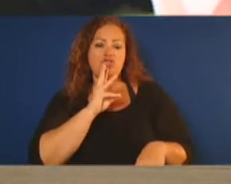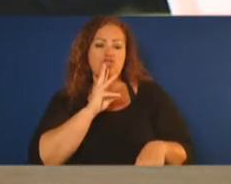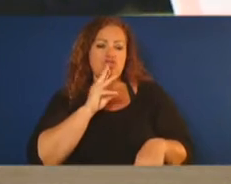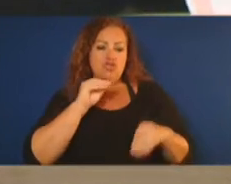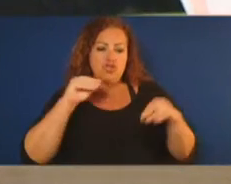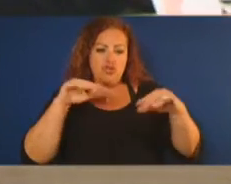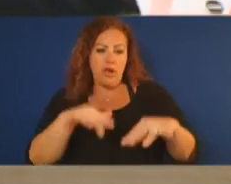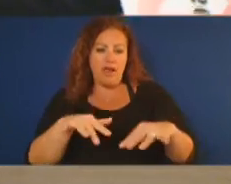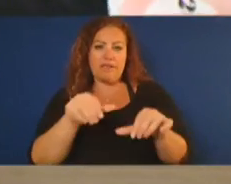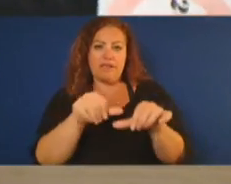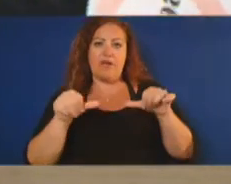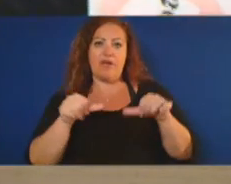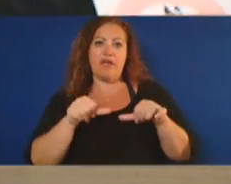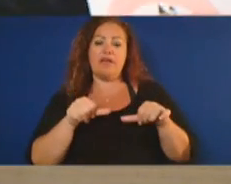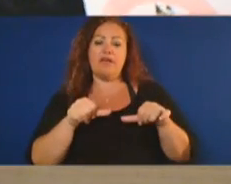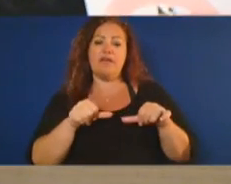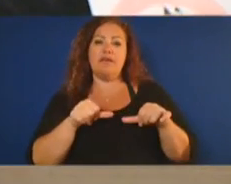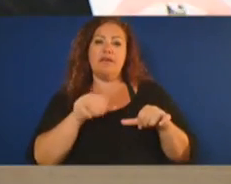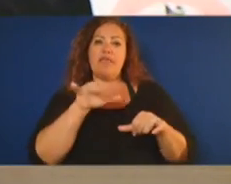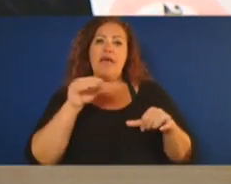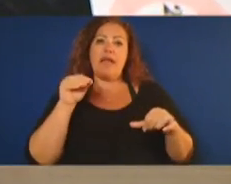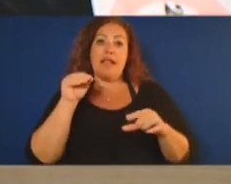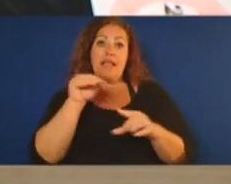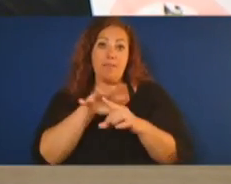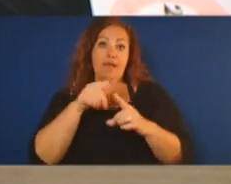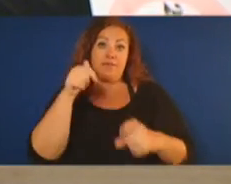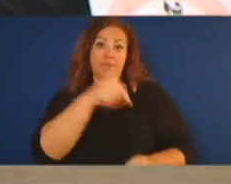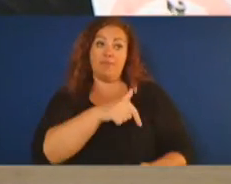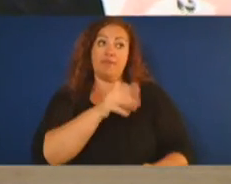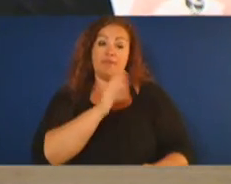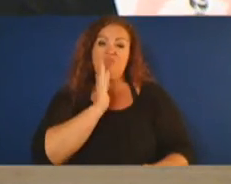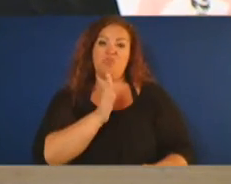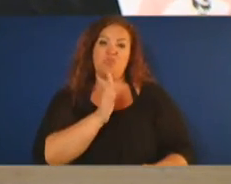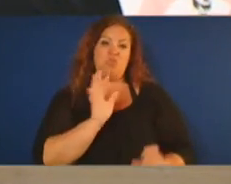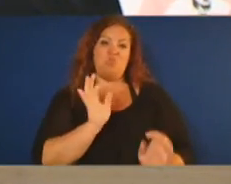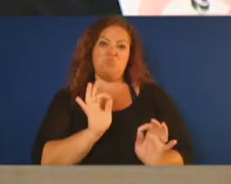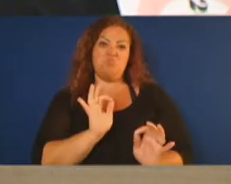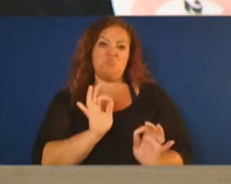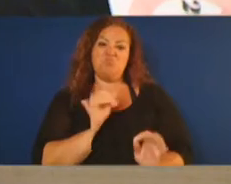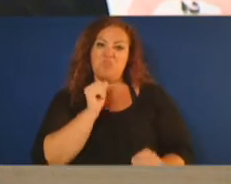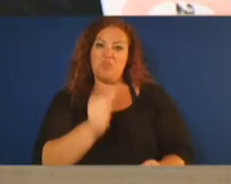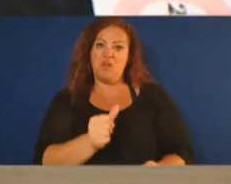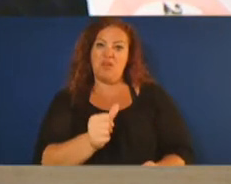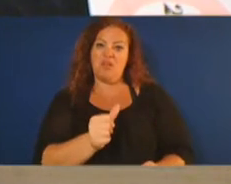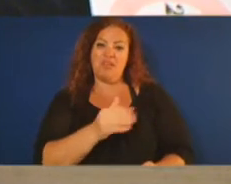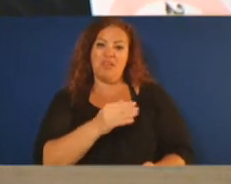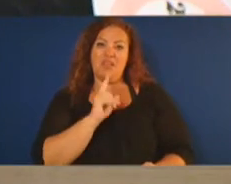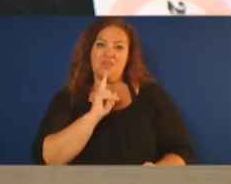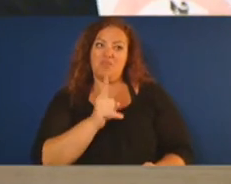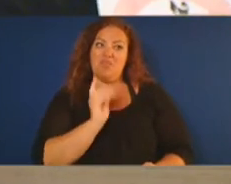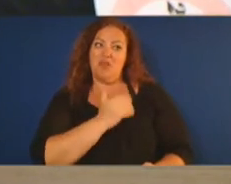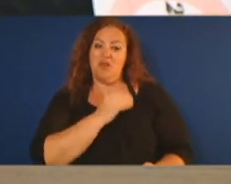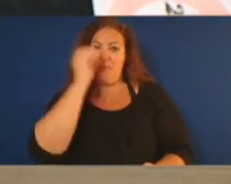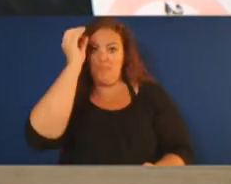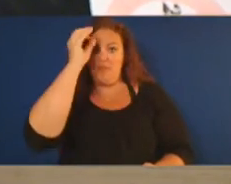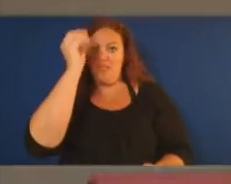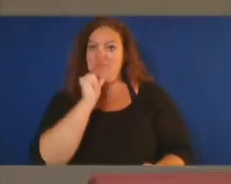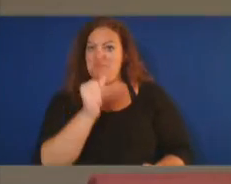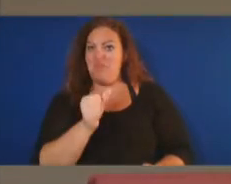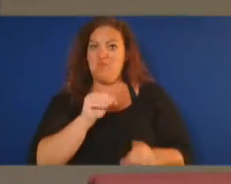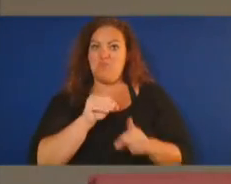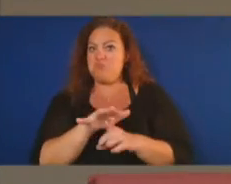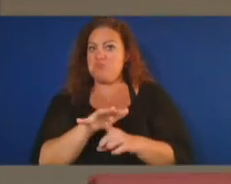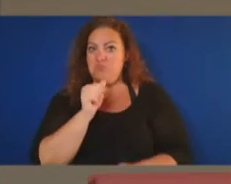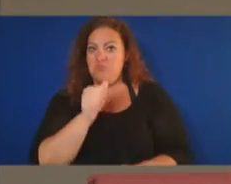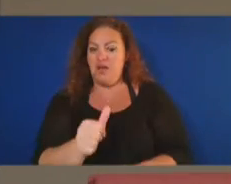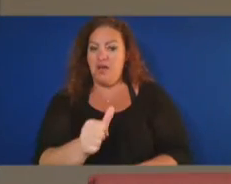impacting so the impacts from this will be extremely minimal and uh really in our opinion you